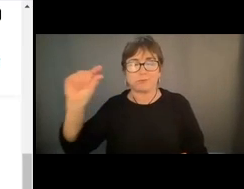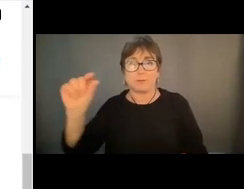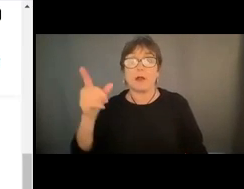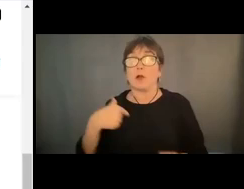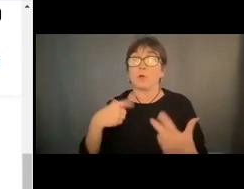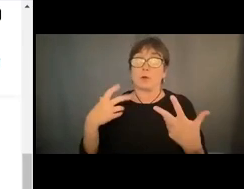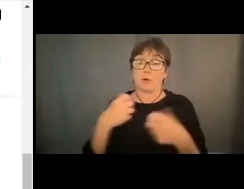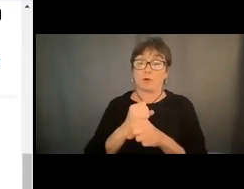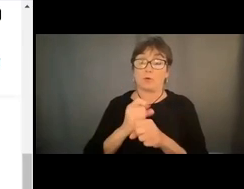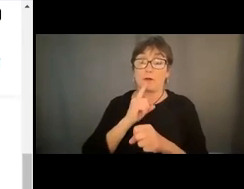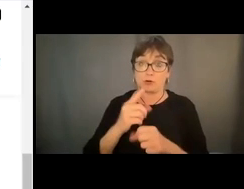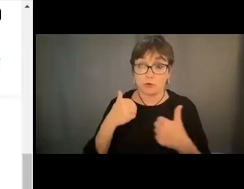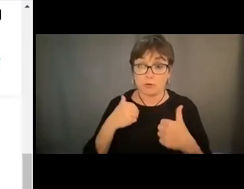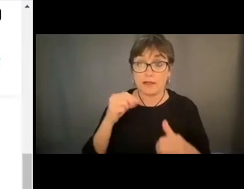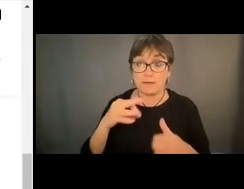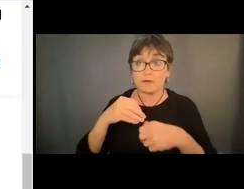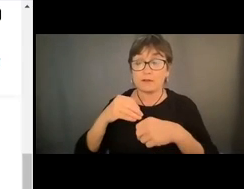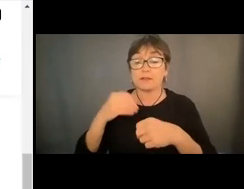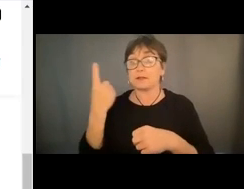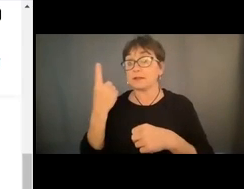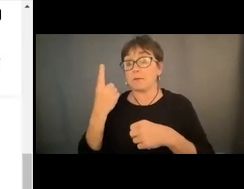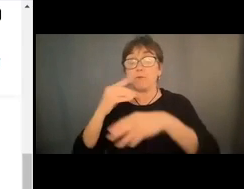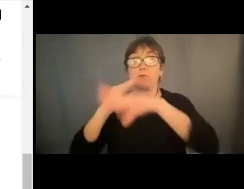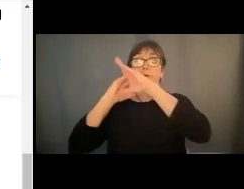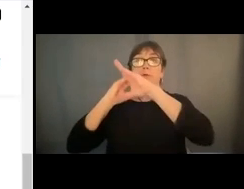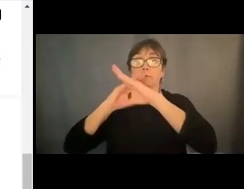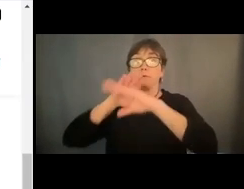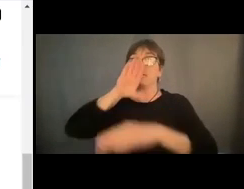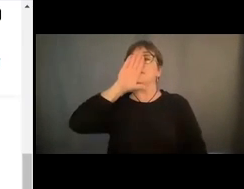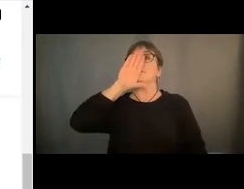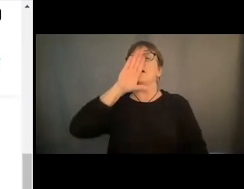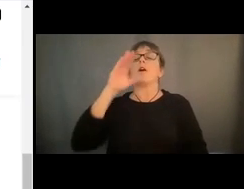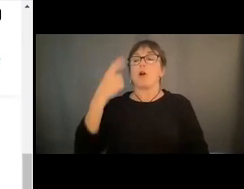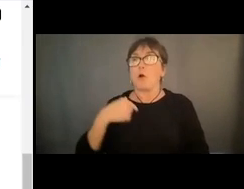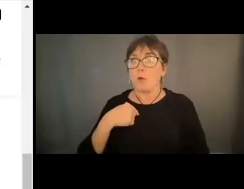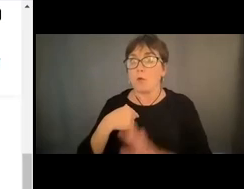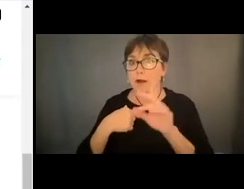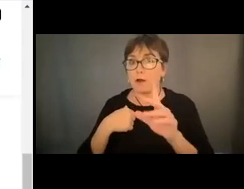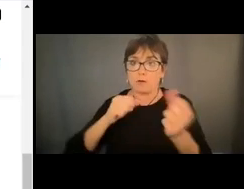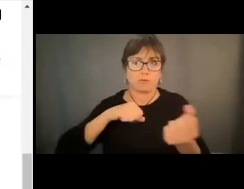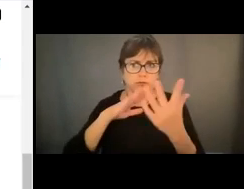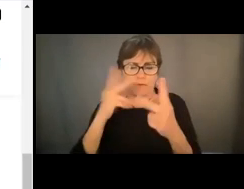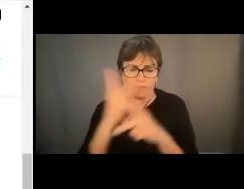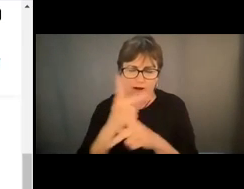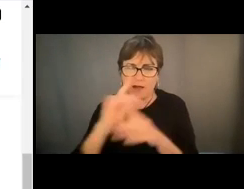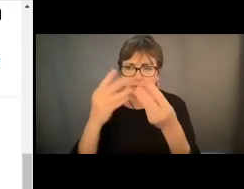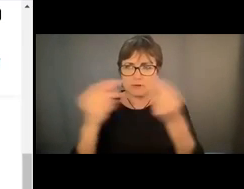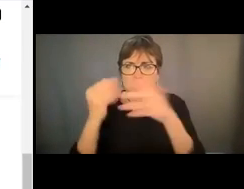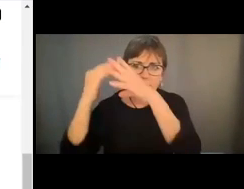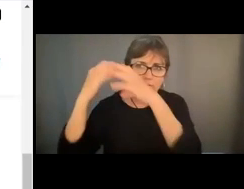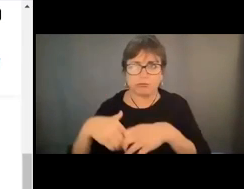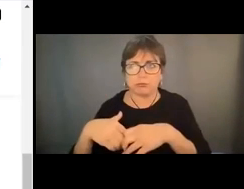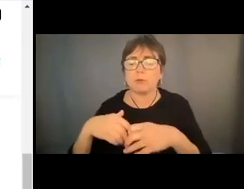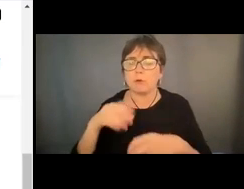accessibility barrier, that we are hearing about it and addressing it. Accessibility is a mindset, it's a process, it's not